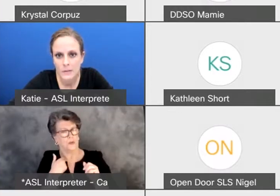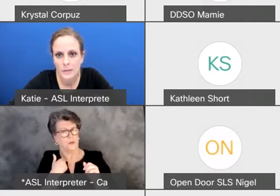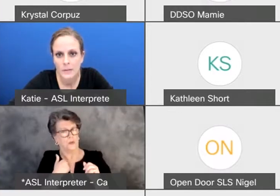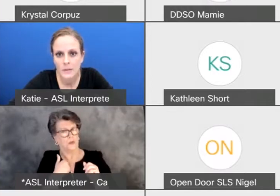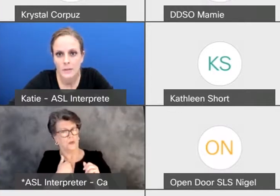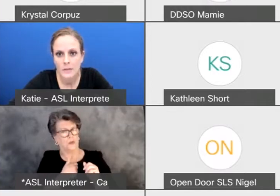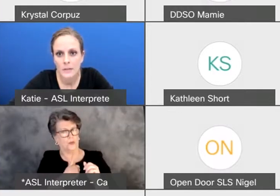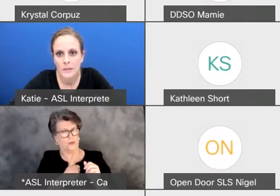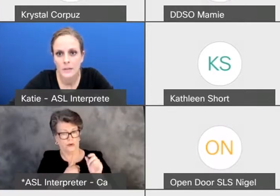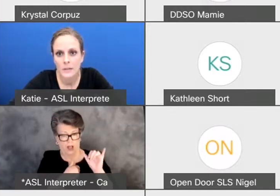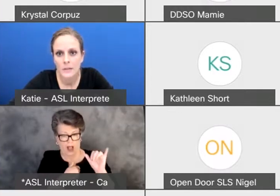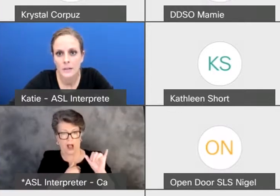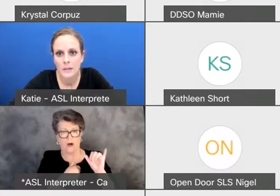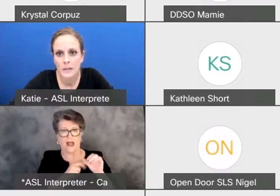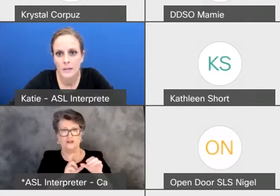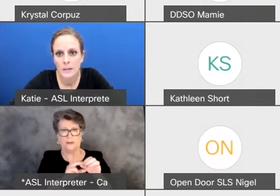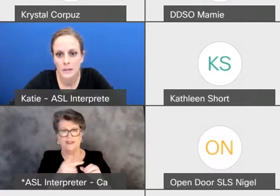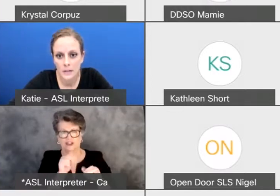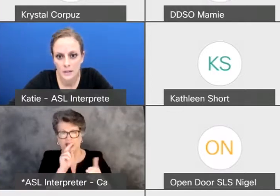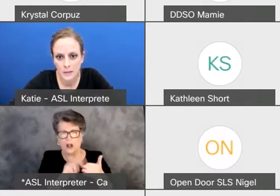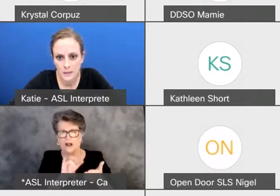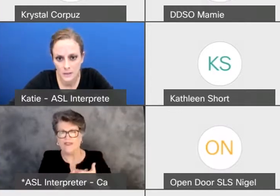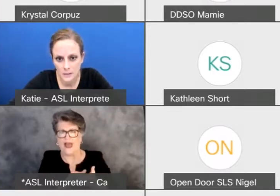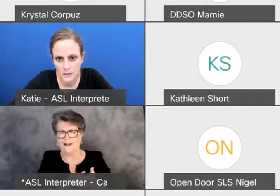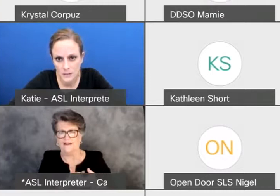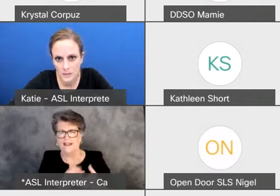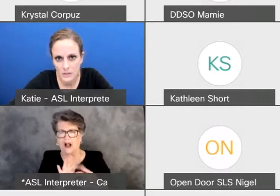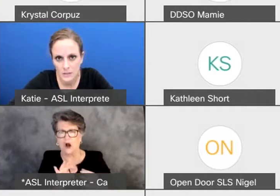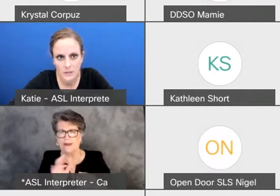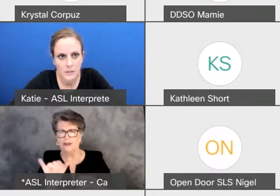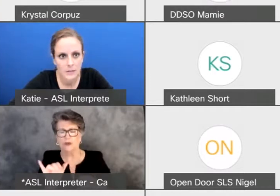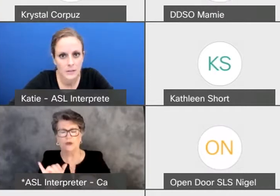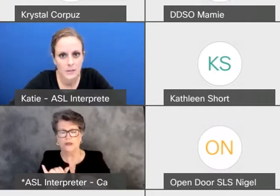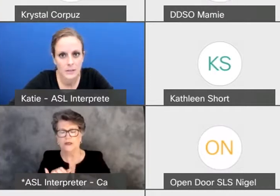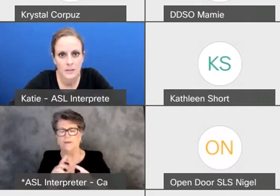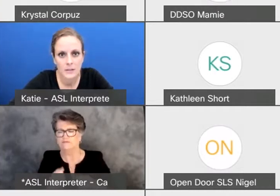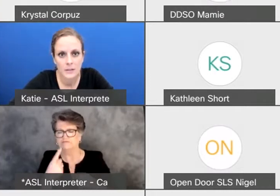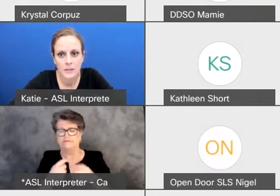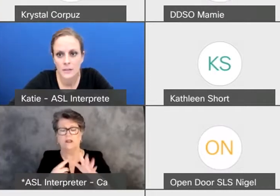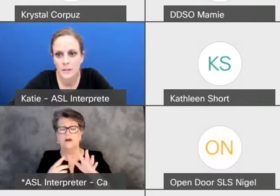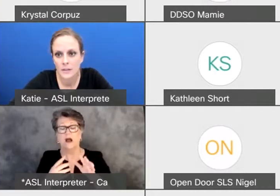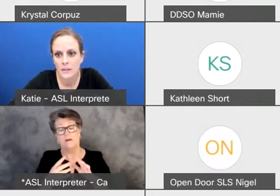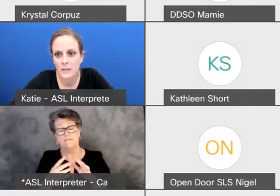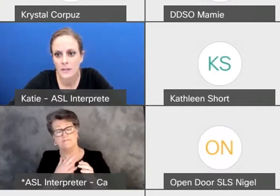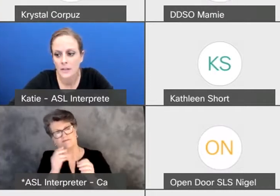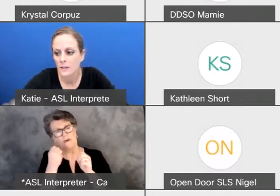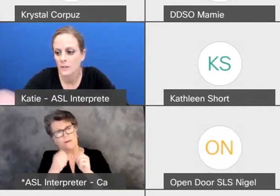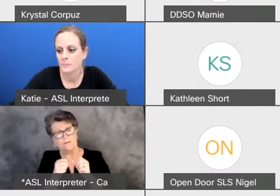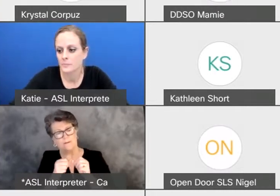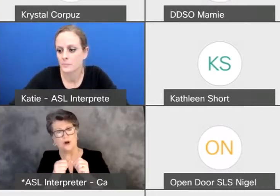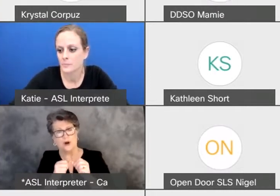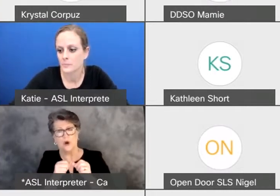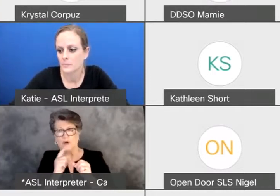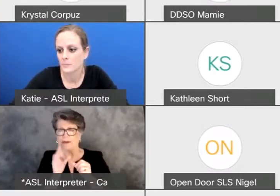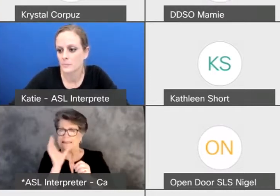okay, I'll jump in the chat there and take a look at that comment as well. But my recollection is that we would be seeking out to get a